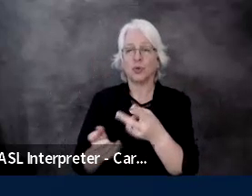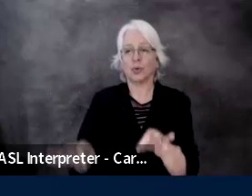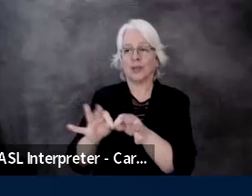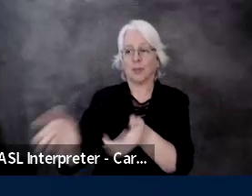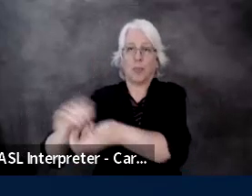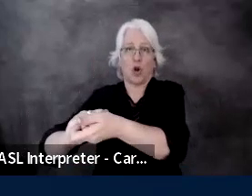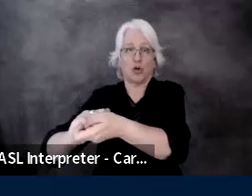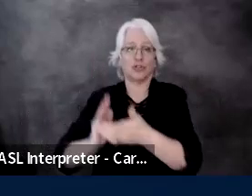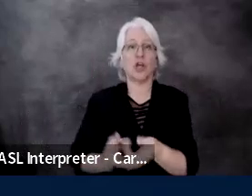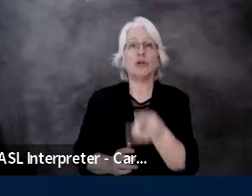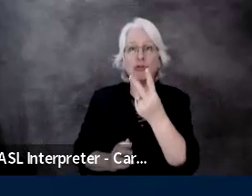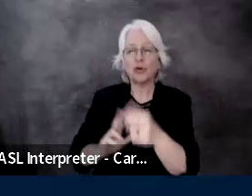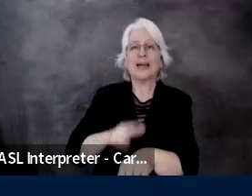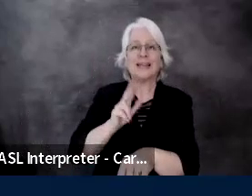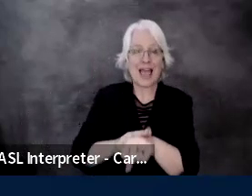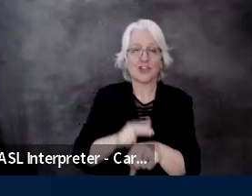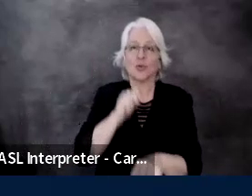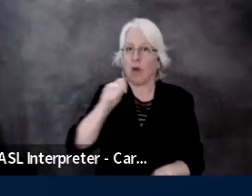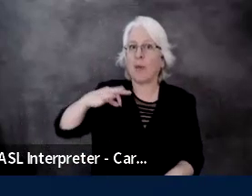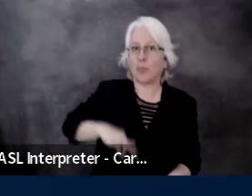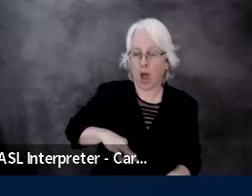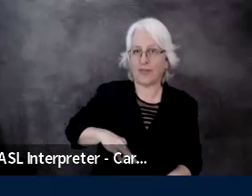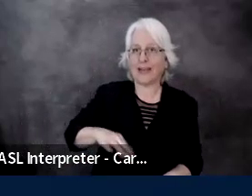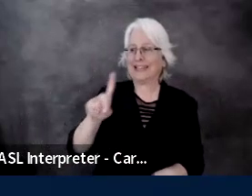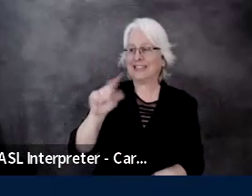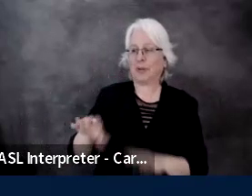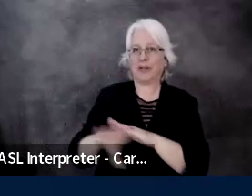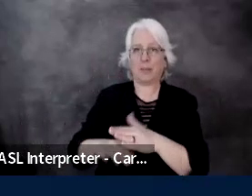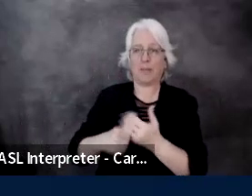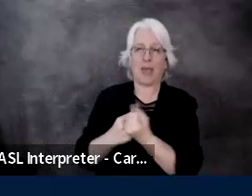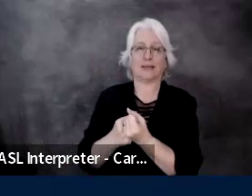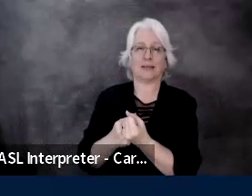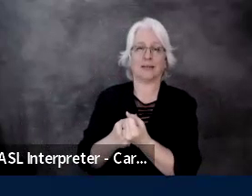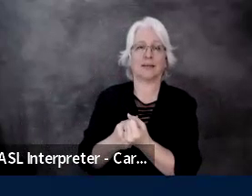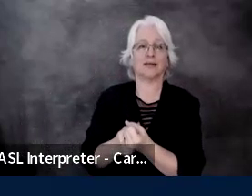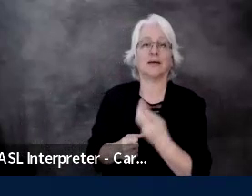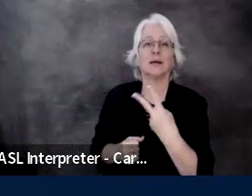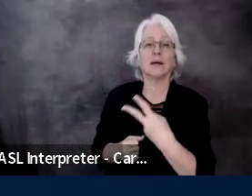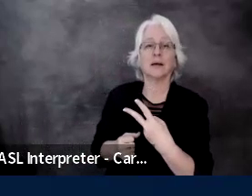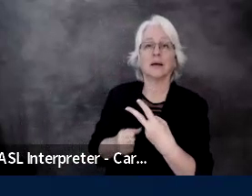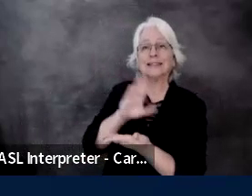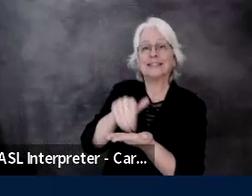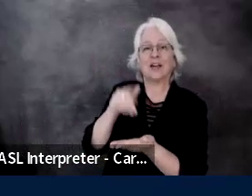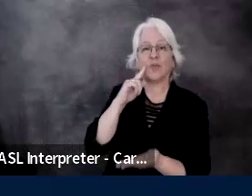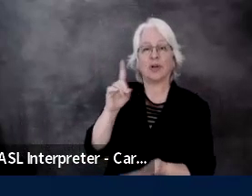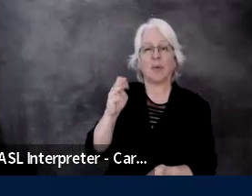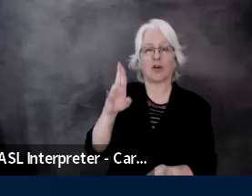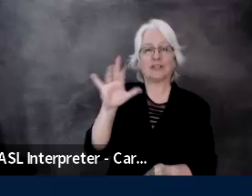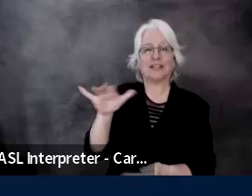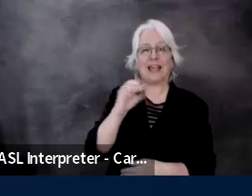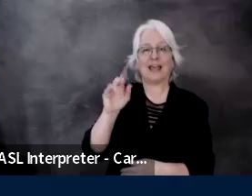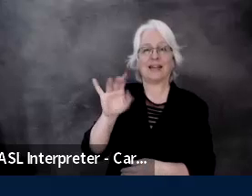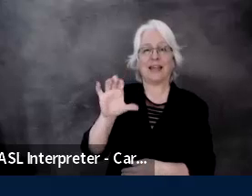national nonprofit disability-based organizations, the Center for Democracy and Technology, otherwise known as